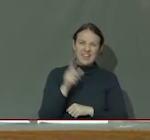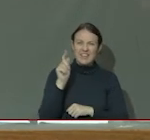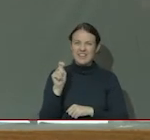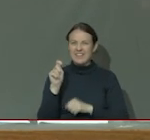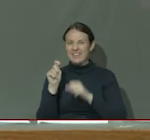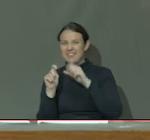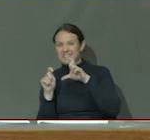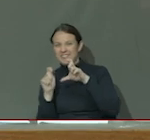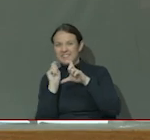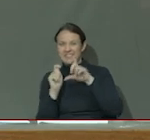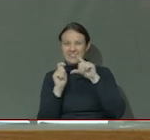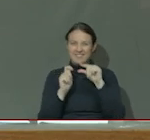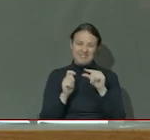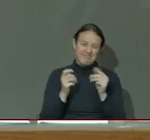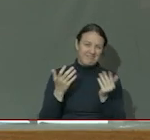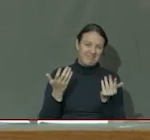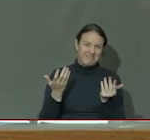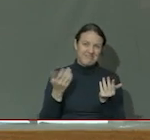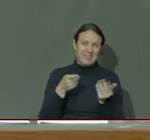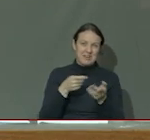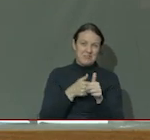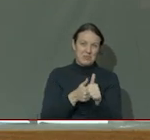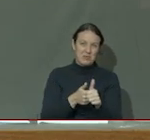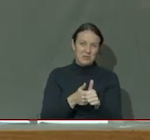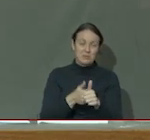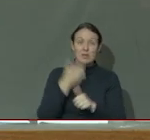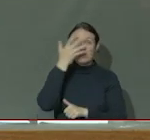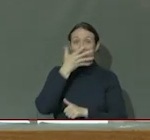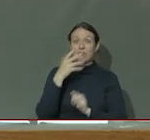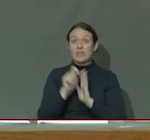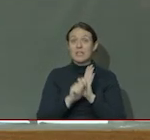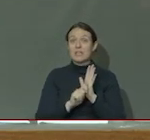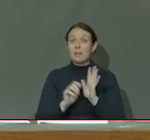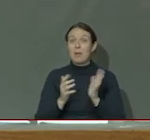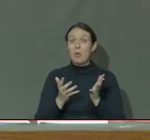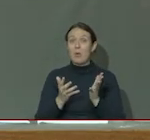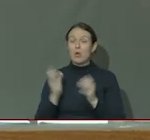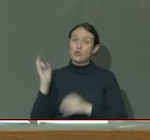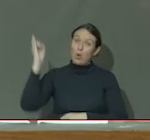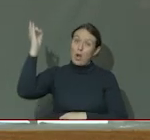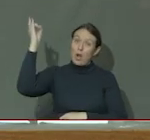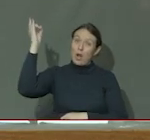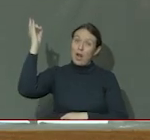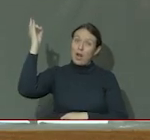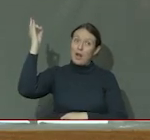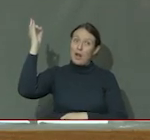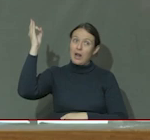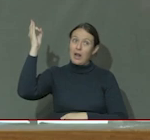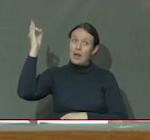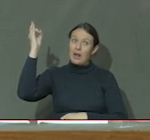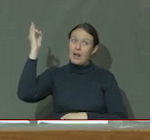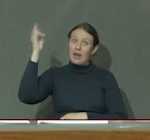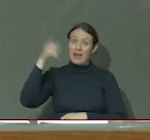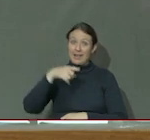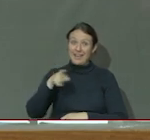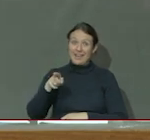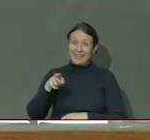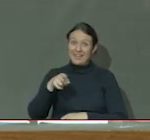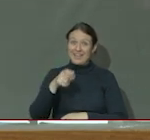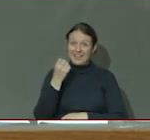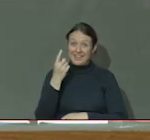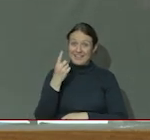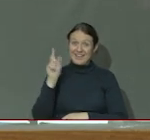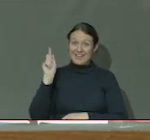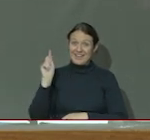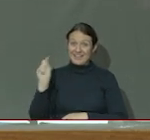That means that this plant is what in the phenotype? Tall. People, are you with me? This plant is